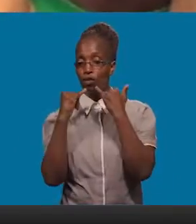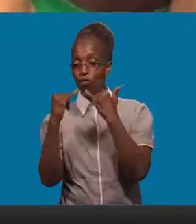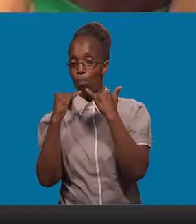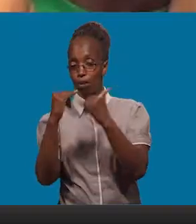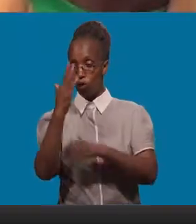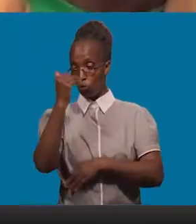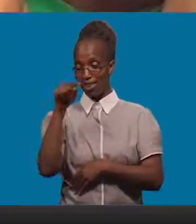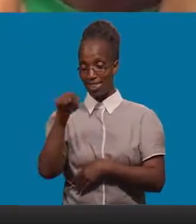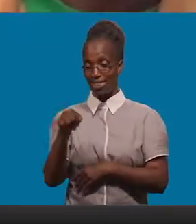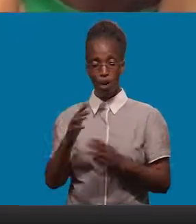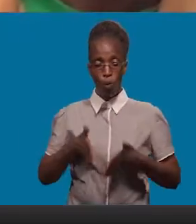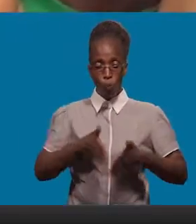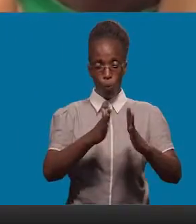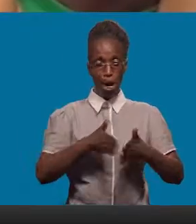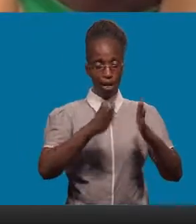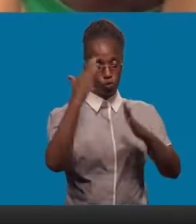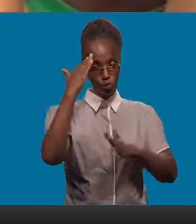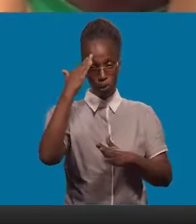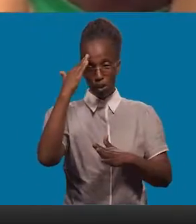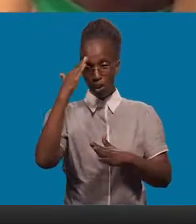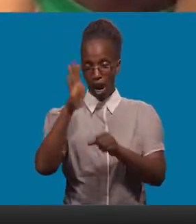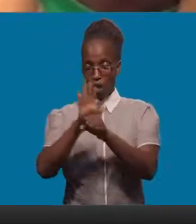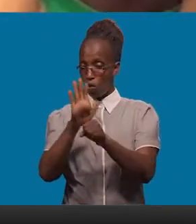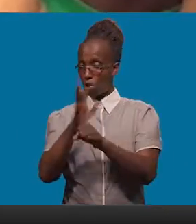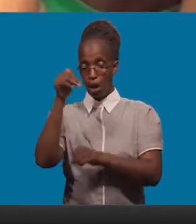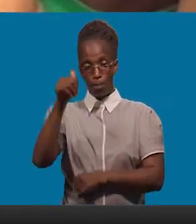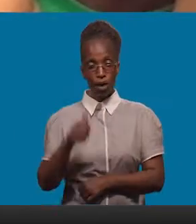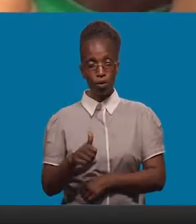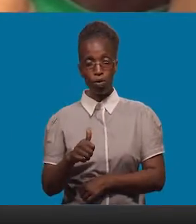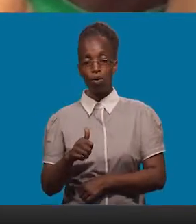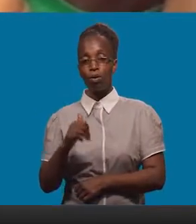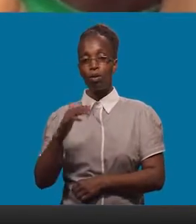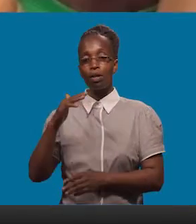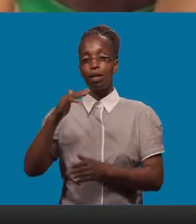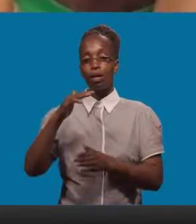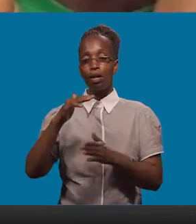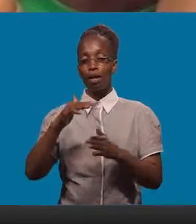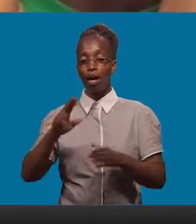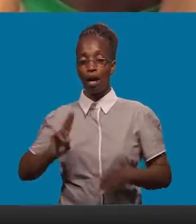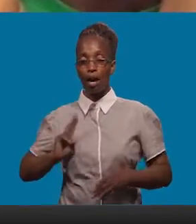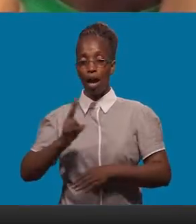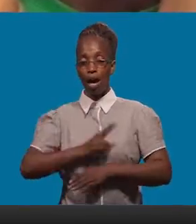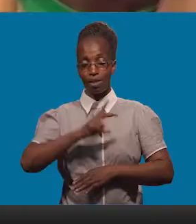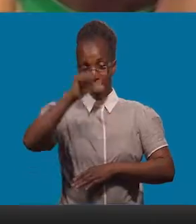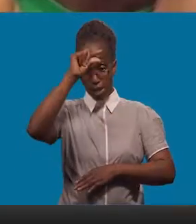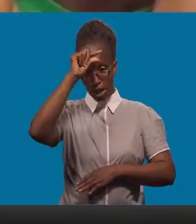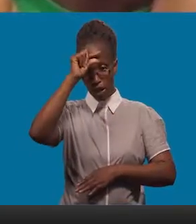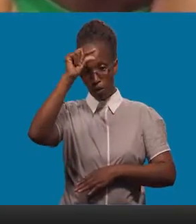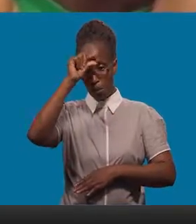exploited so much, keeping in mind that as government we used to sponsor